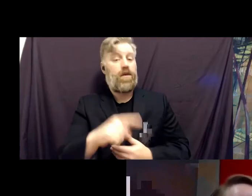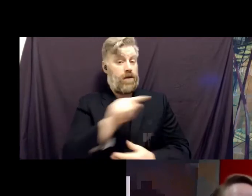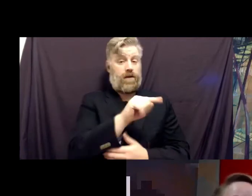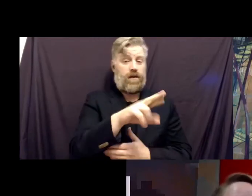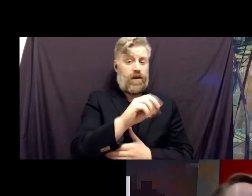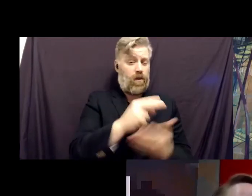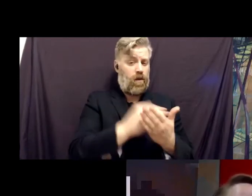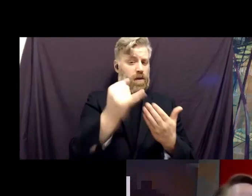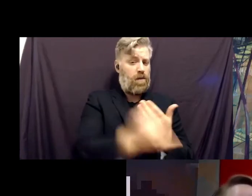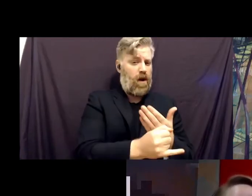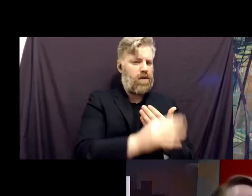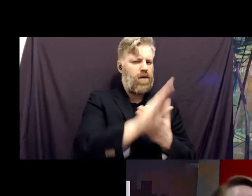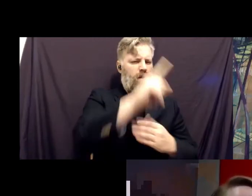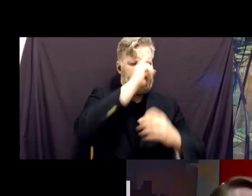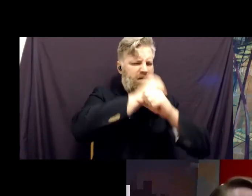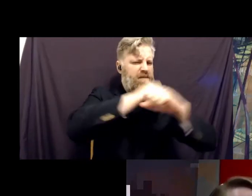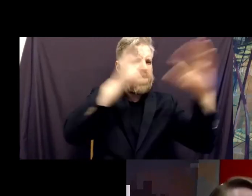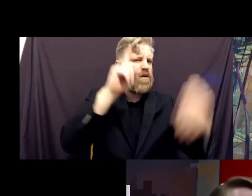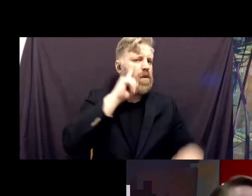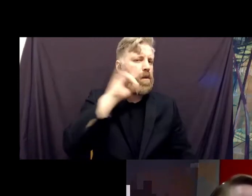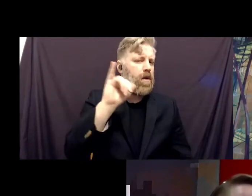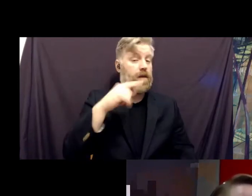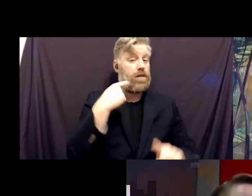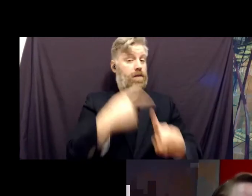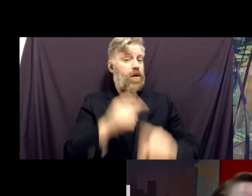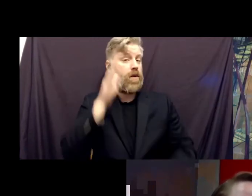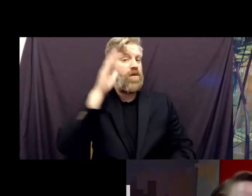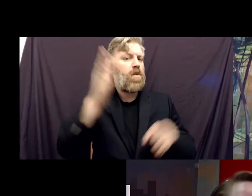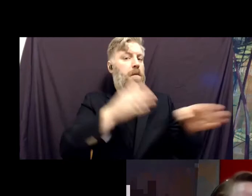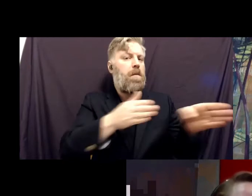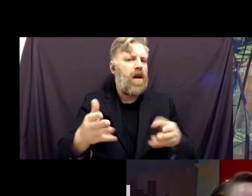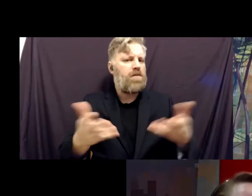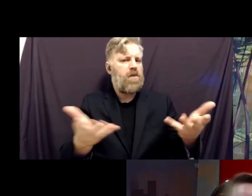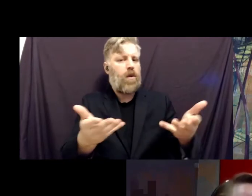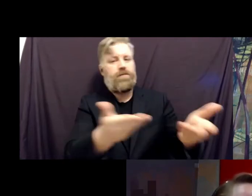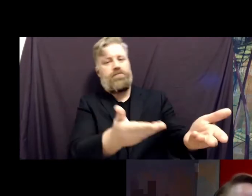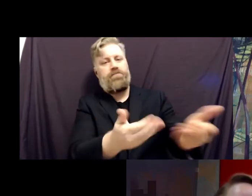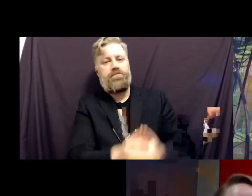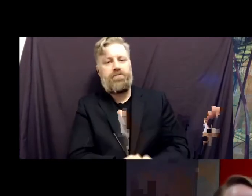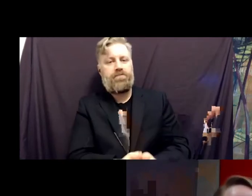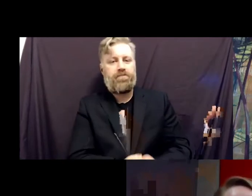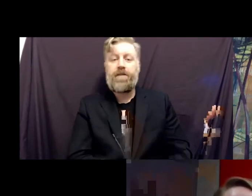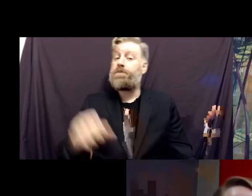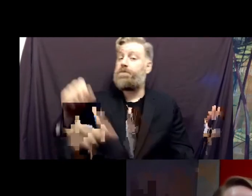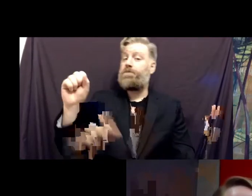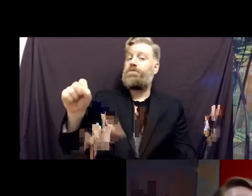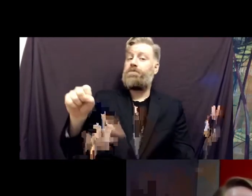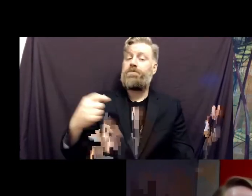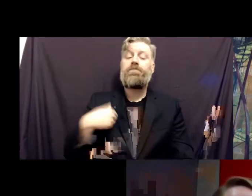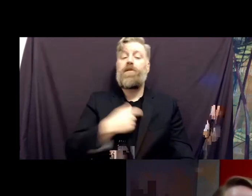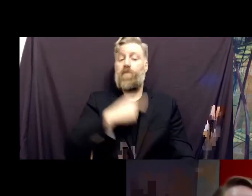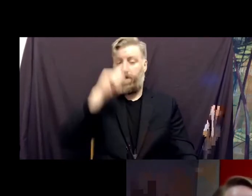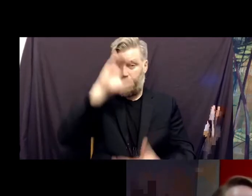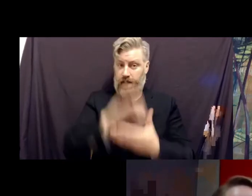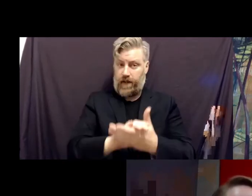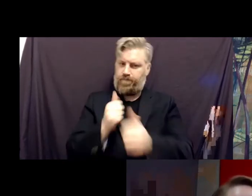what are your future plans for the Zero Project? Yes, we believe that sticking to our